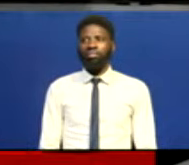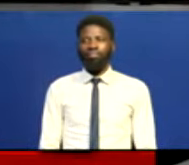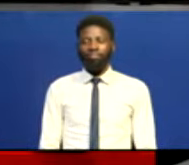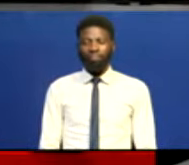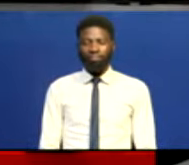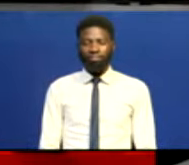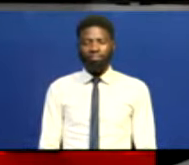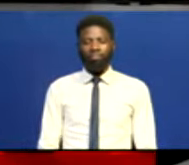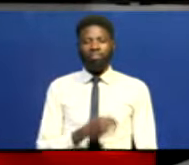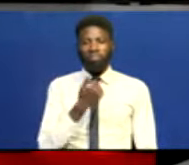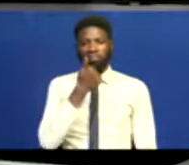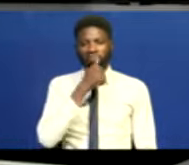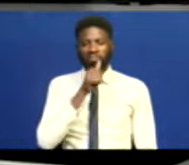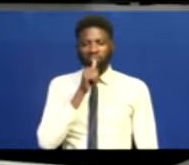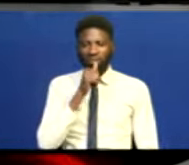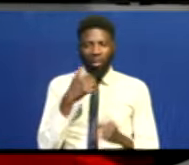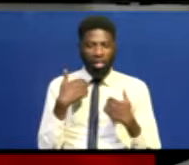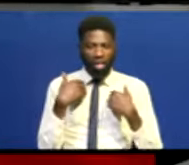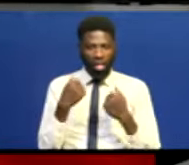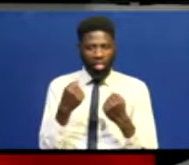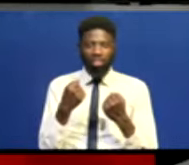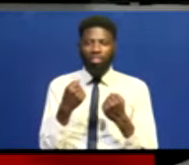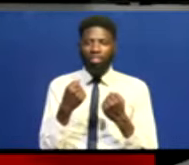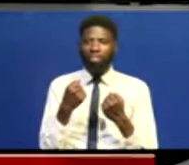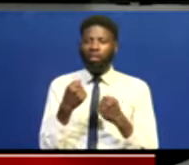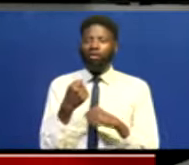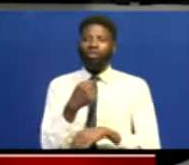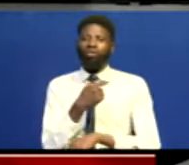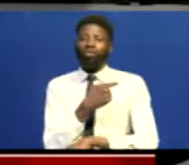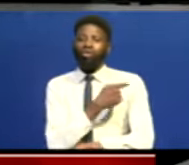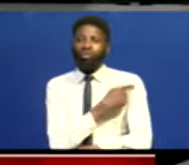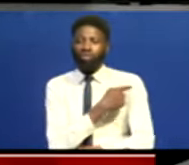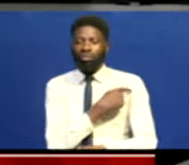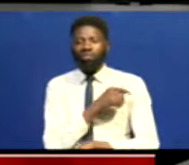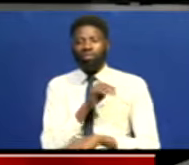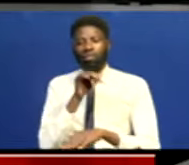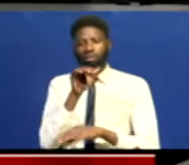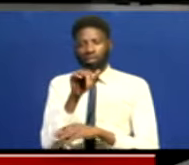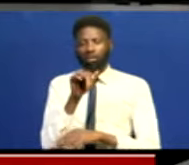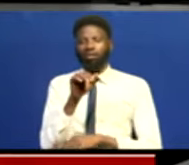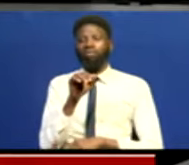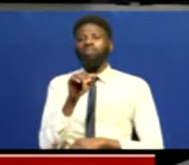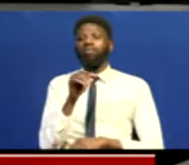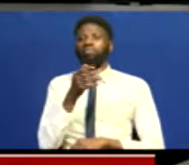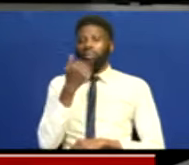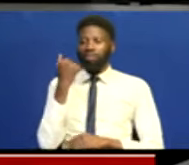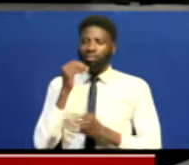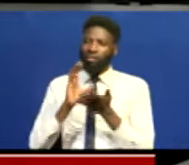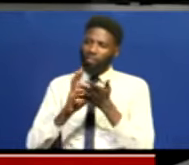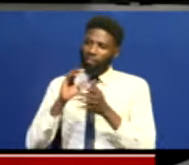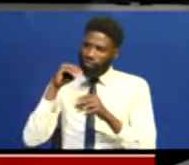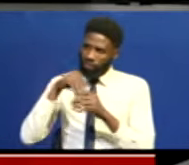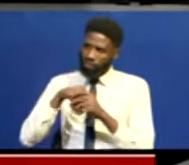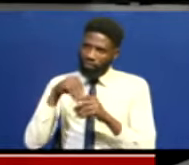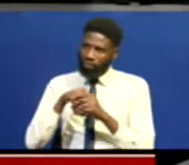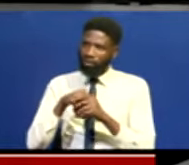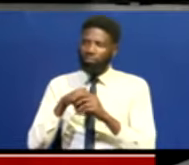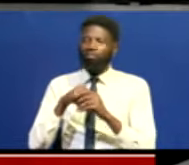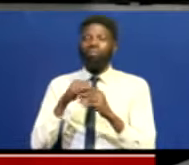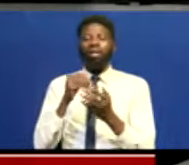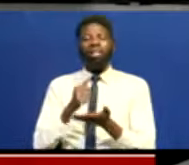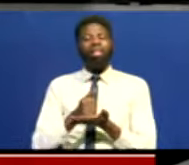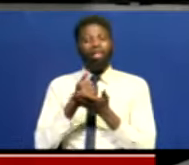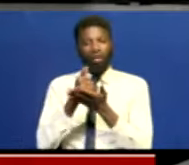Private health facilities have been called upon to continue investing in local facilities in the spirit of public-private partnership. Why?